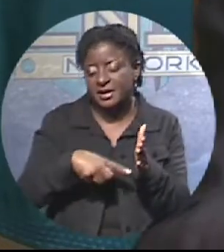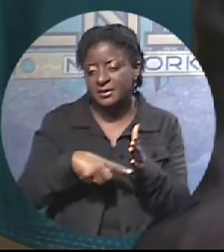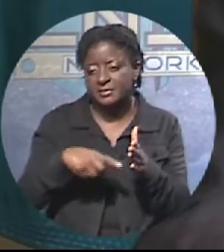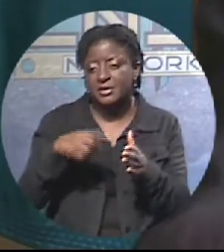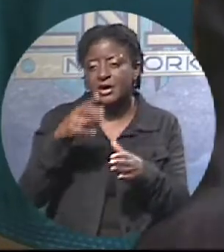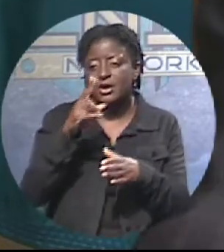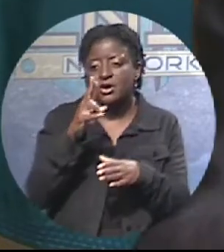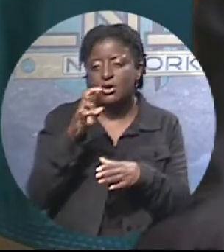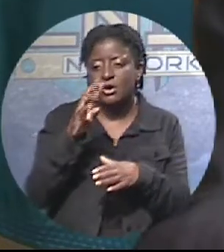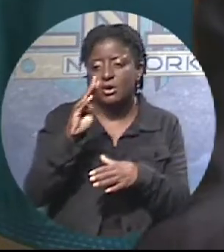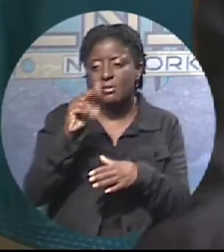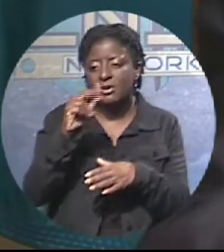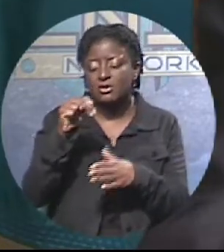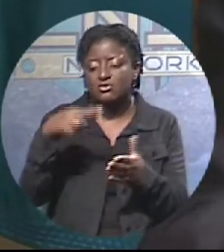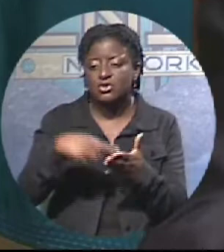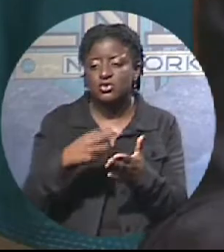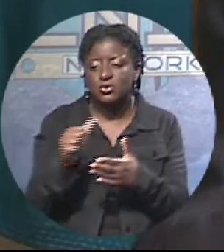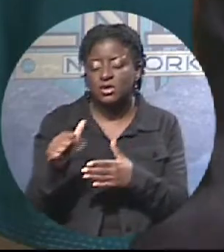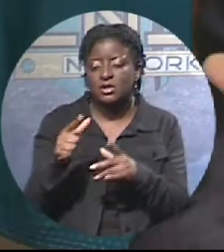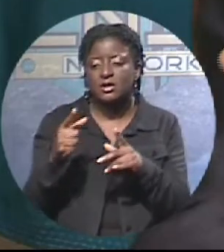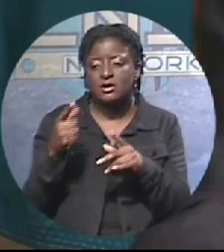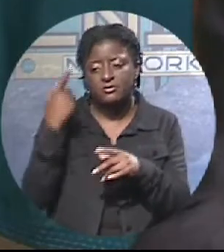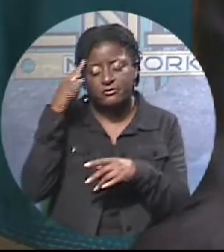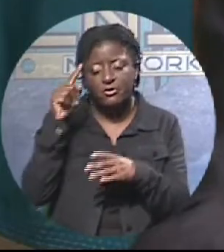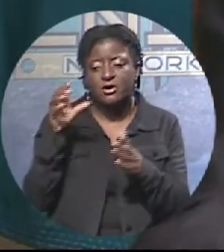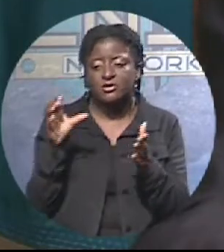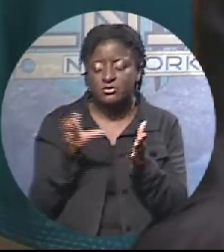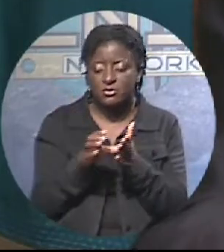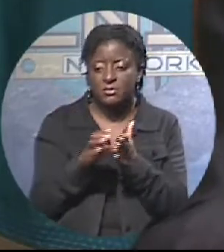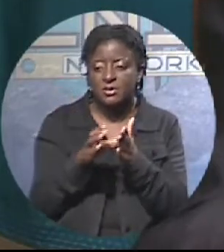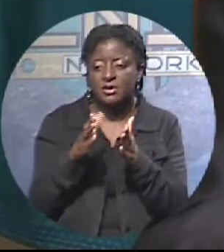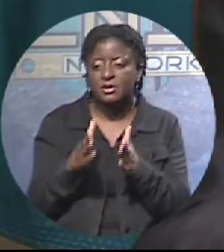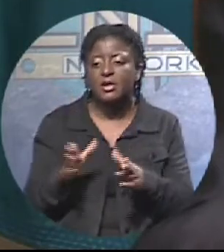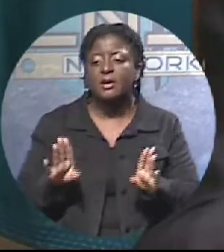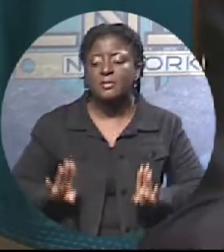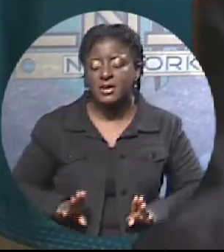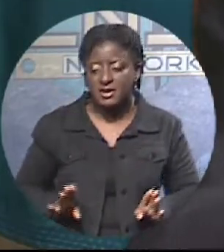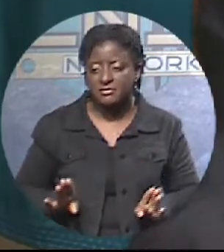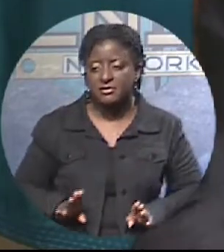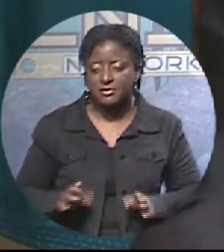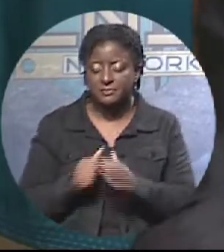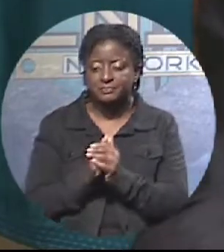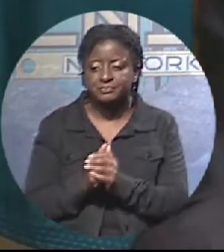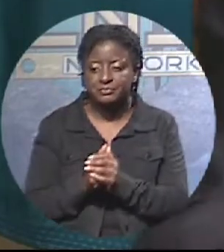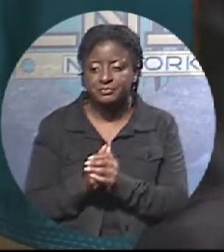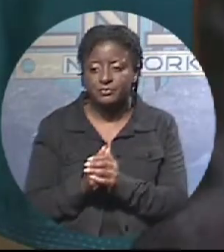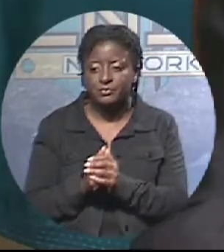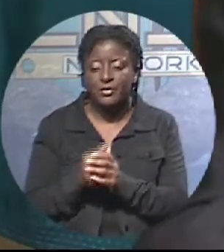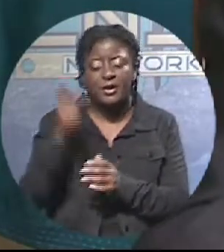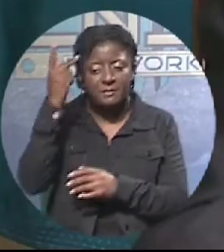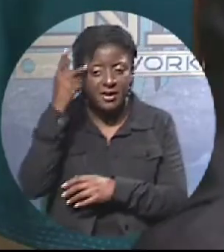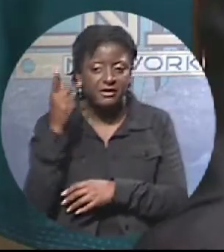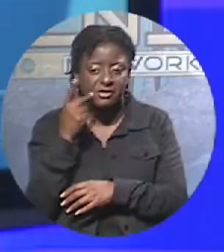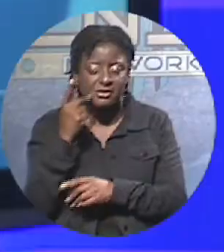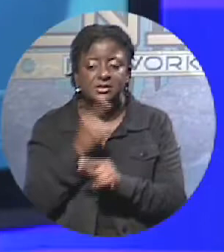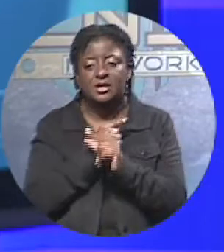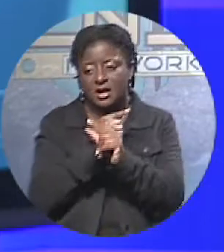are the people who have responsibility for those who are conducting themselves in that way. Parents,